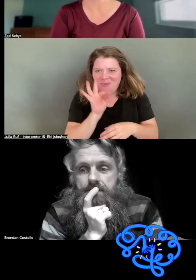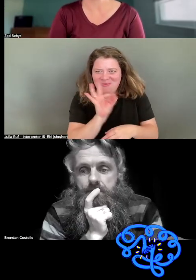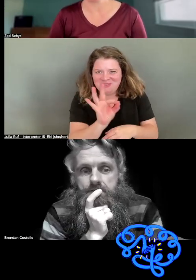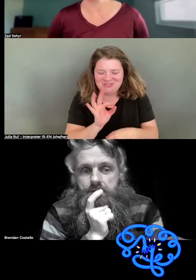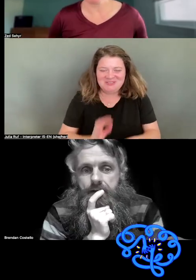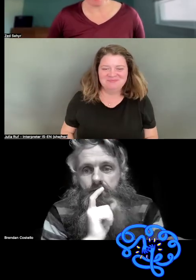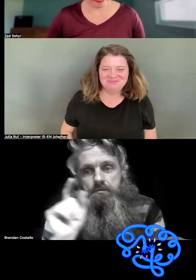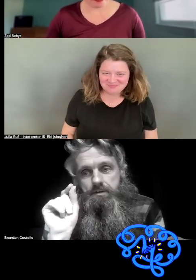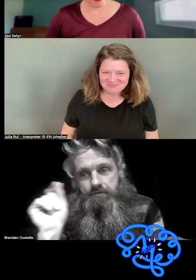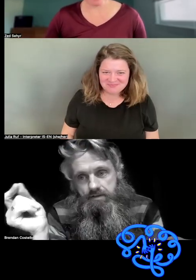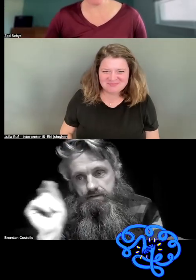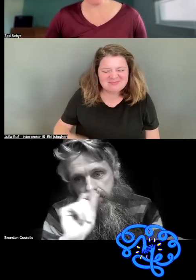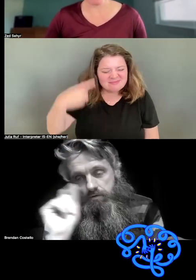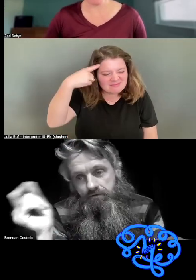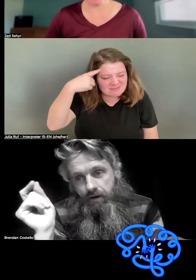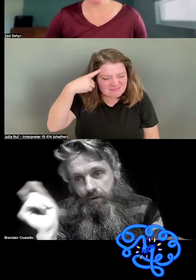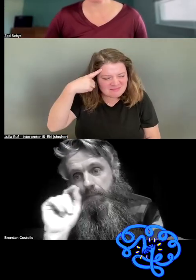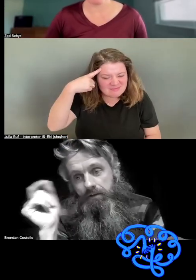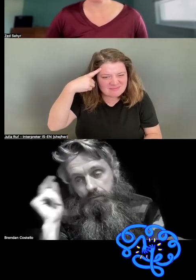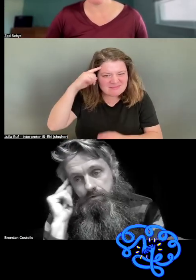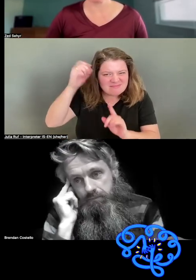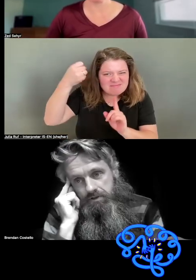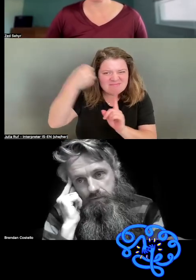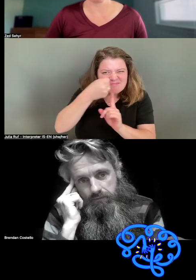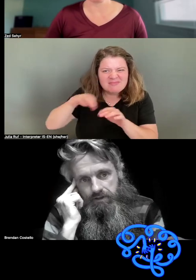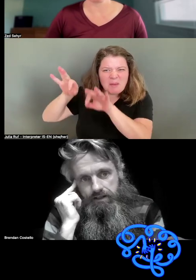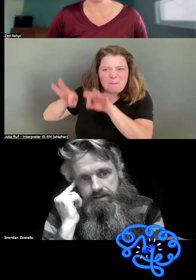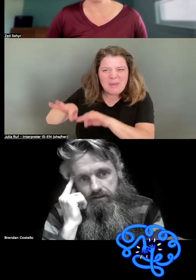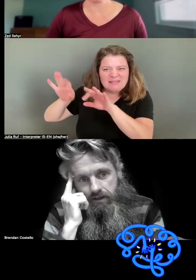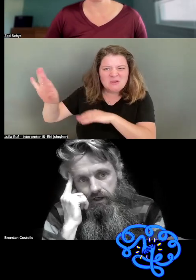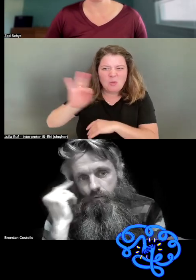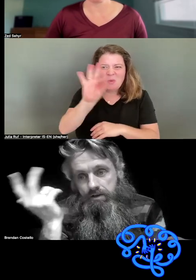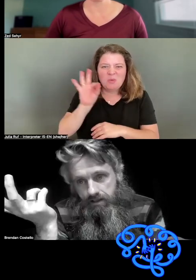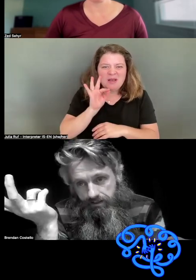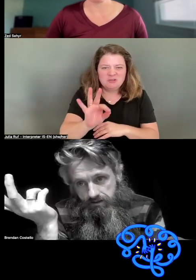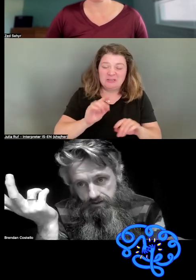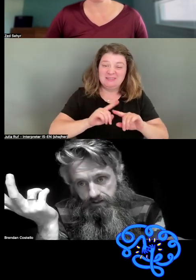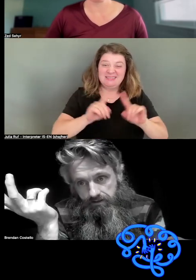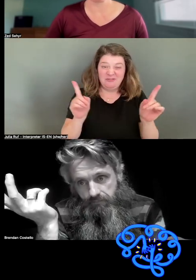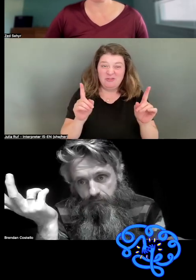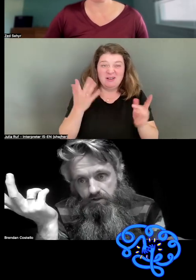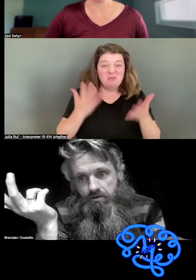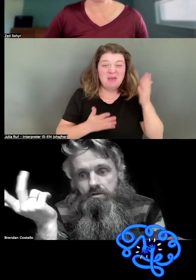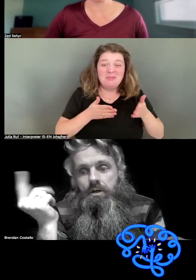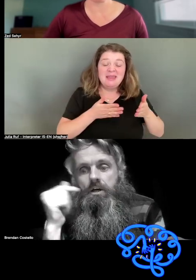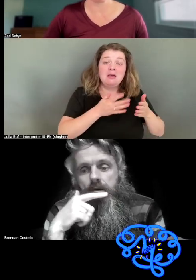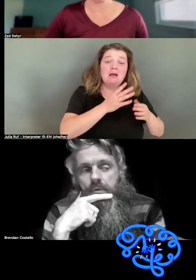to Matt's question about differences that you found that might not just be to do with modality. One is the lexicon size, as Matt mentioned, but